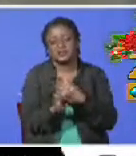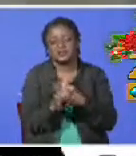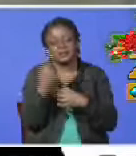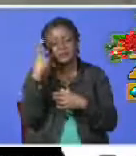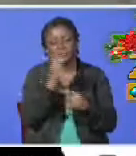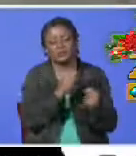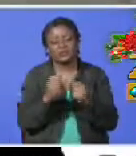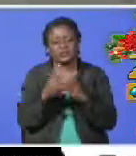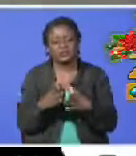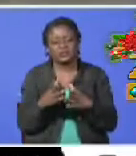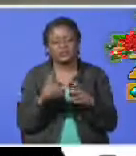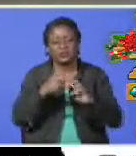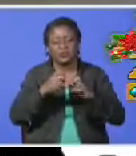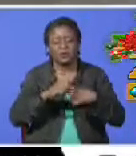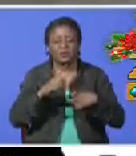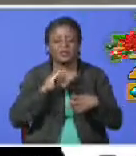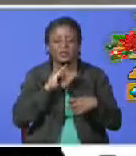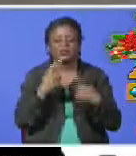create